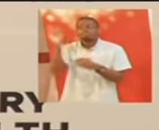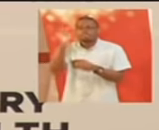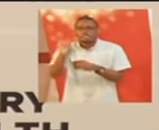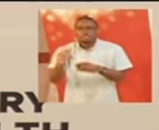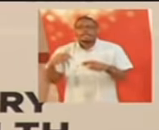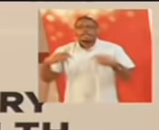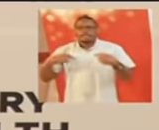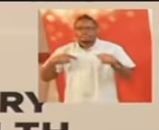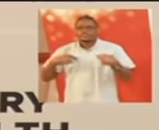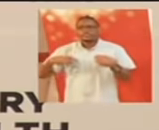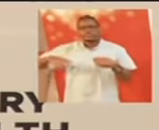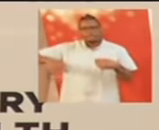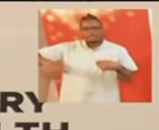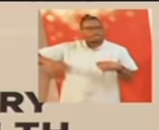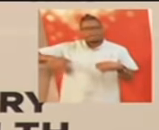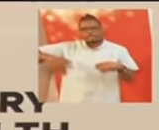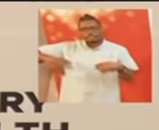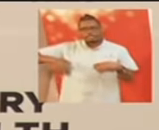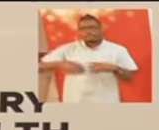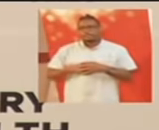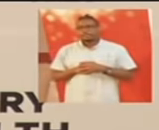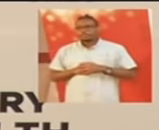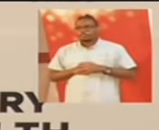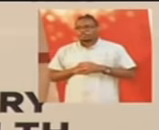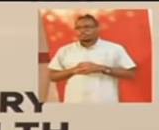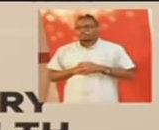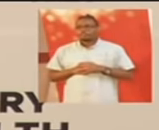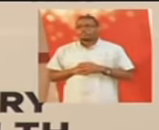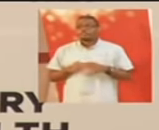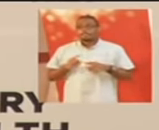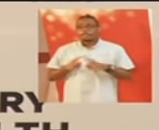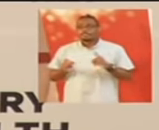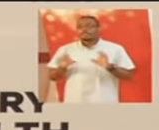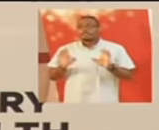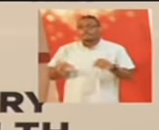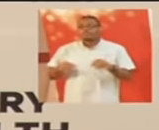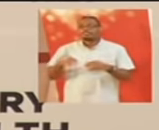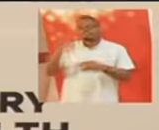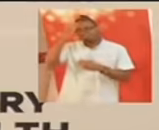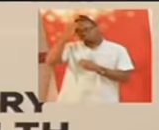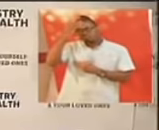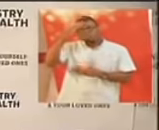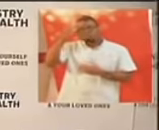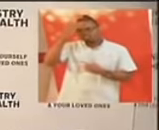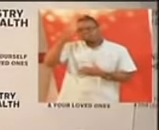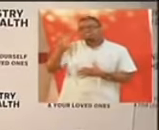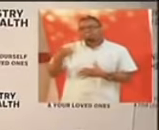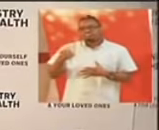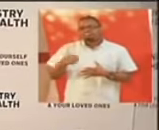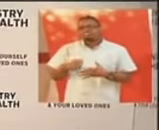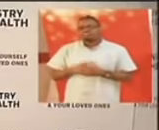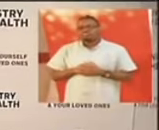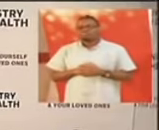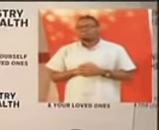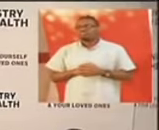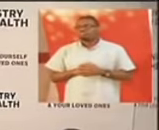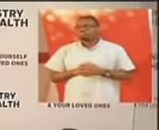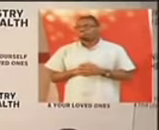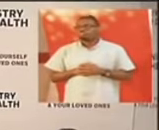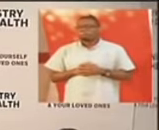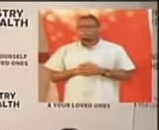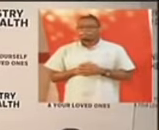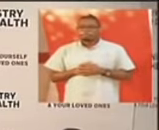into the actual notes and pull that data for us. So we can get that to you all at a later time. I don't know if there's any other question. I